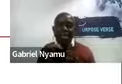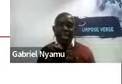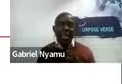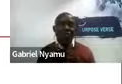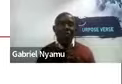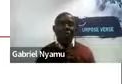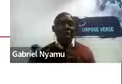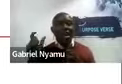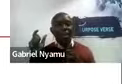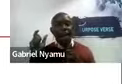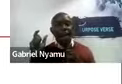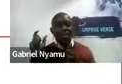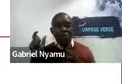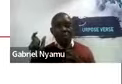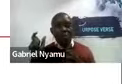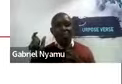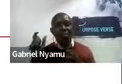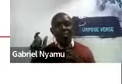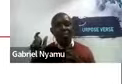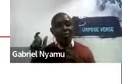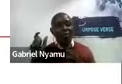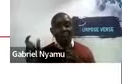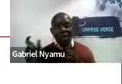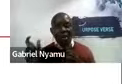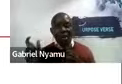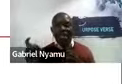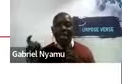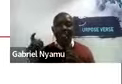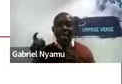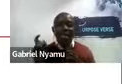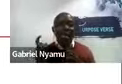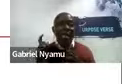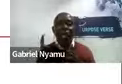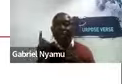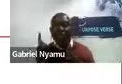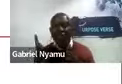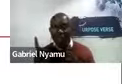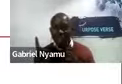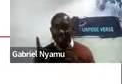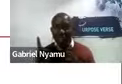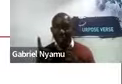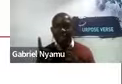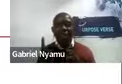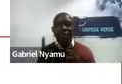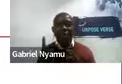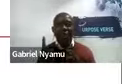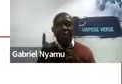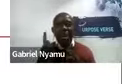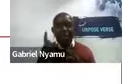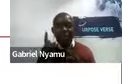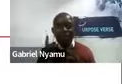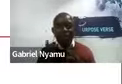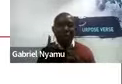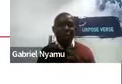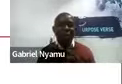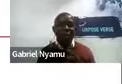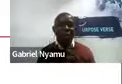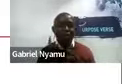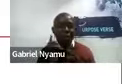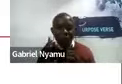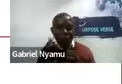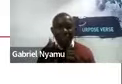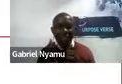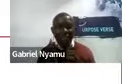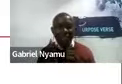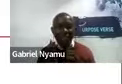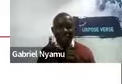means if you find a blue flower, there are some insects that cannot survive there. So a flower from today, I